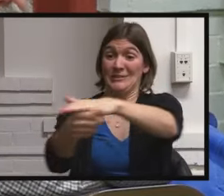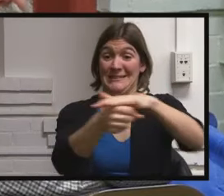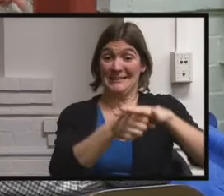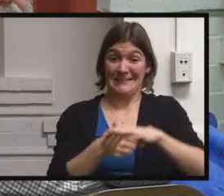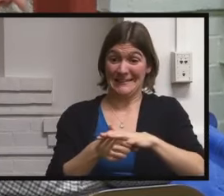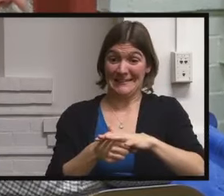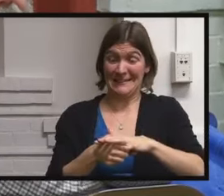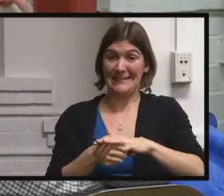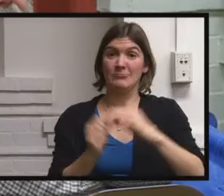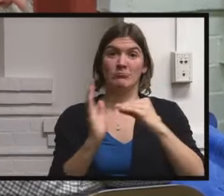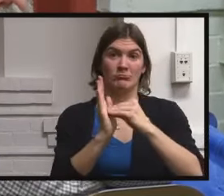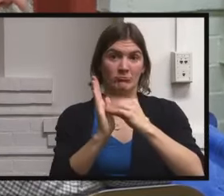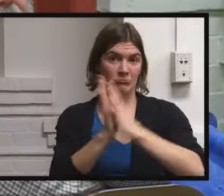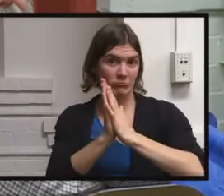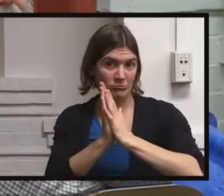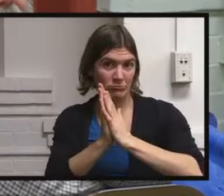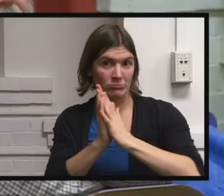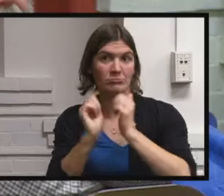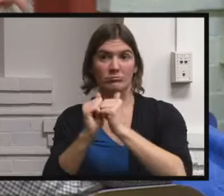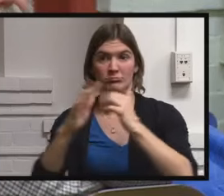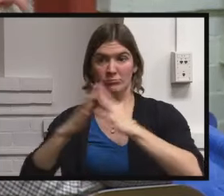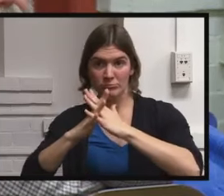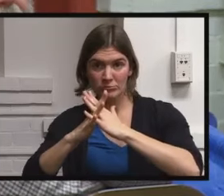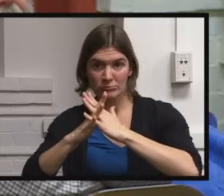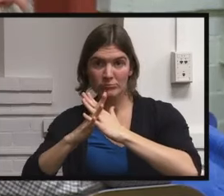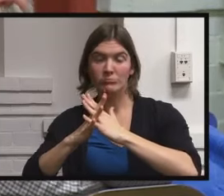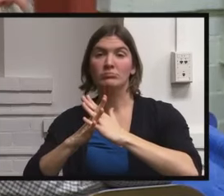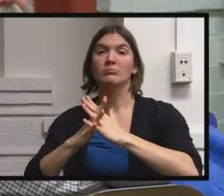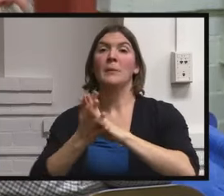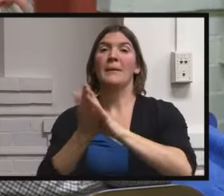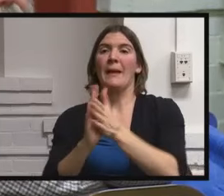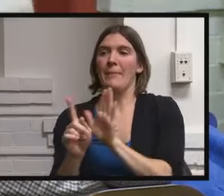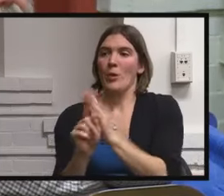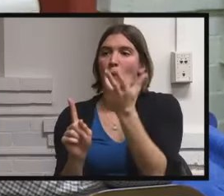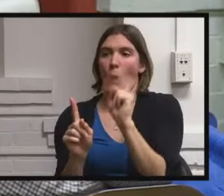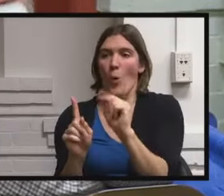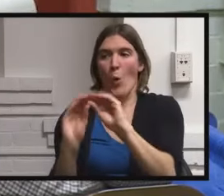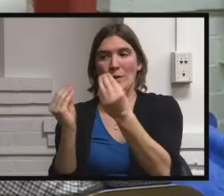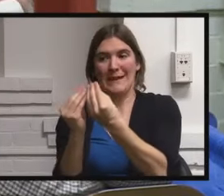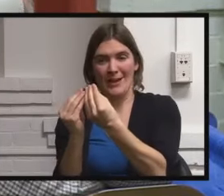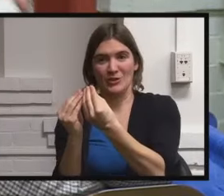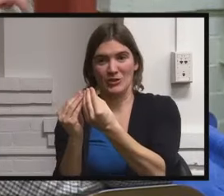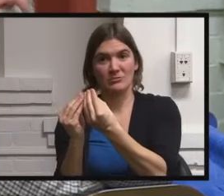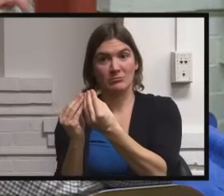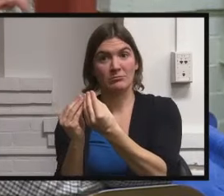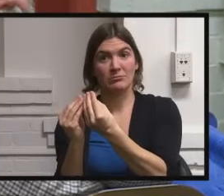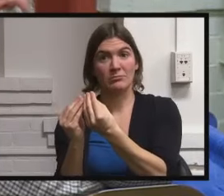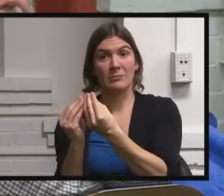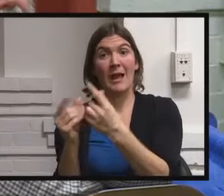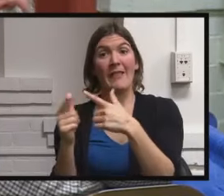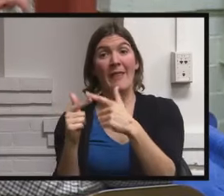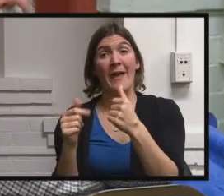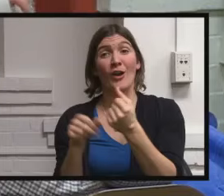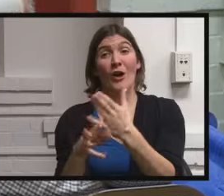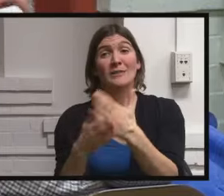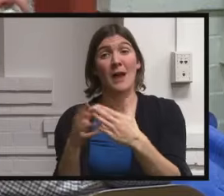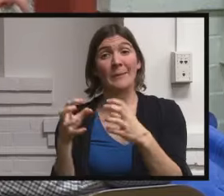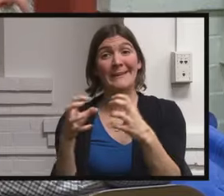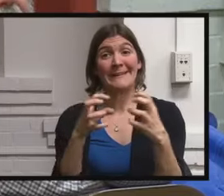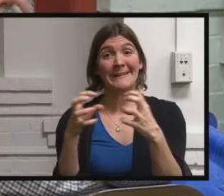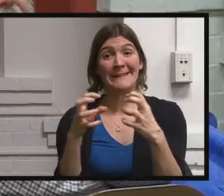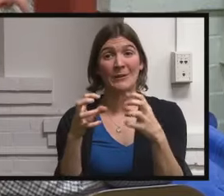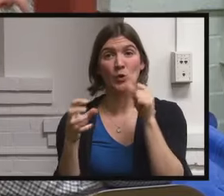were chartered, and then they became entities in their own, and so that creates a certain tension